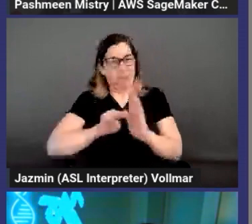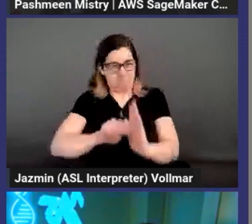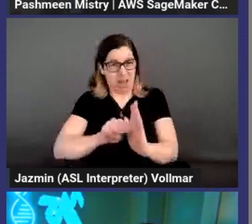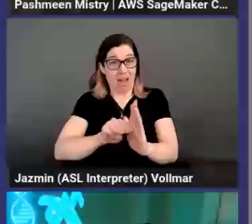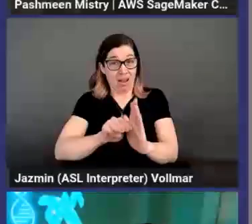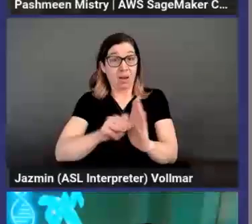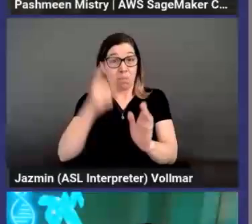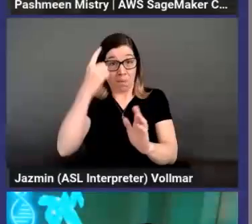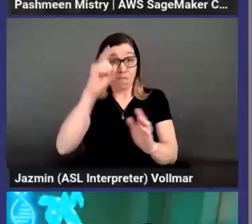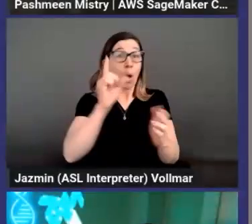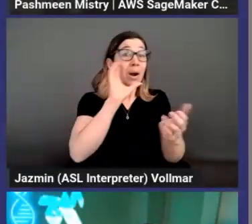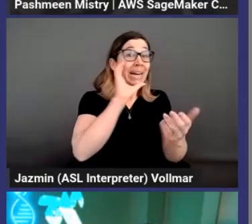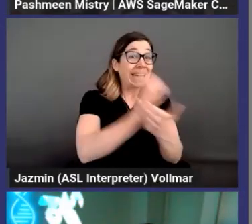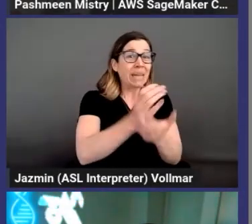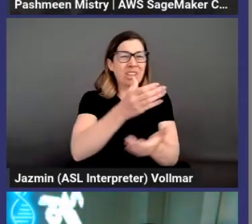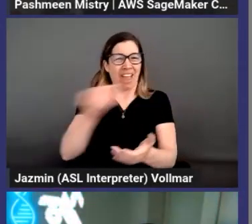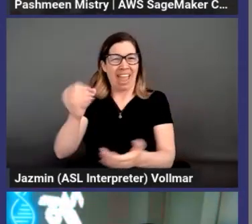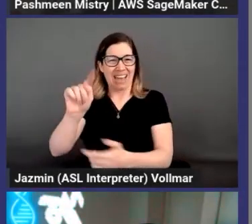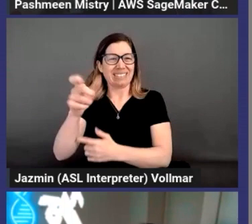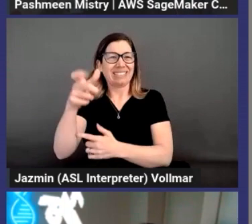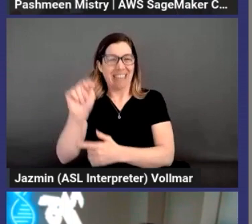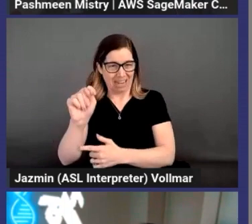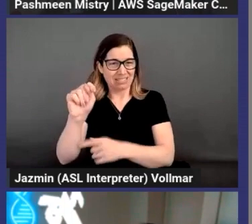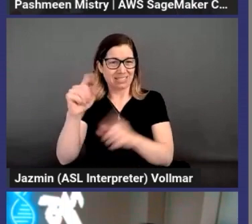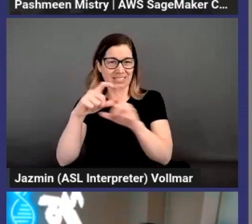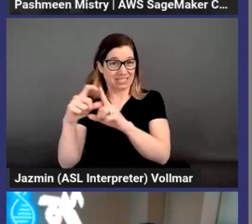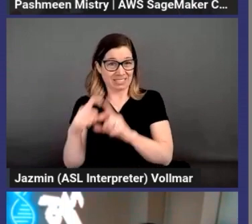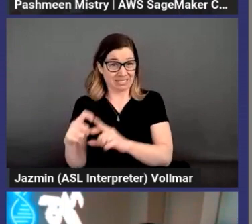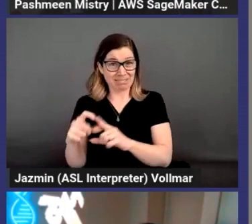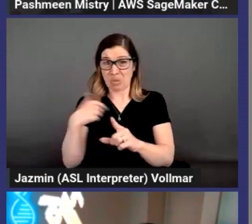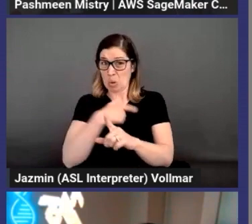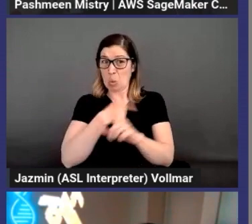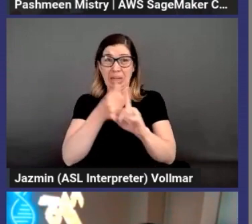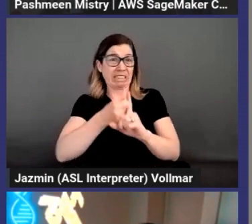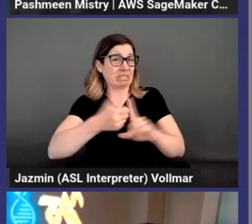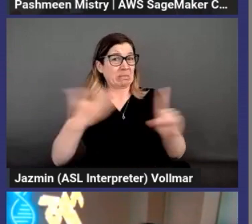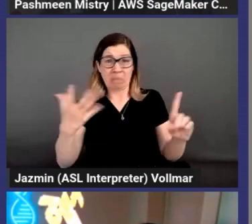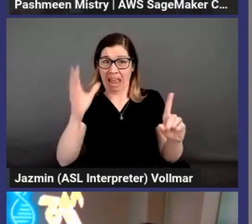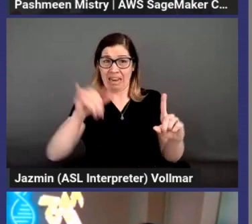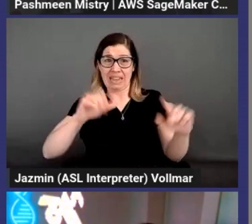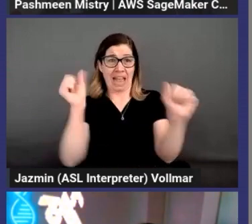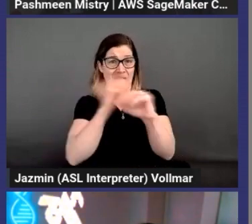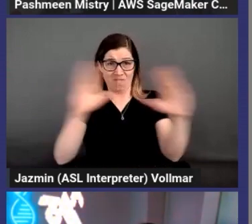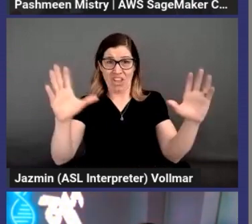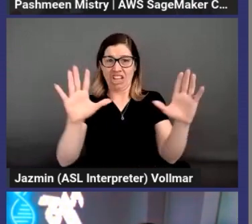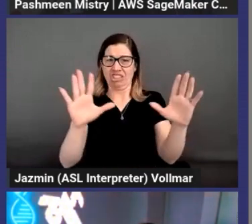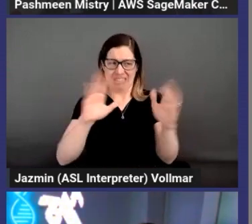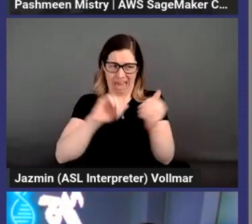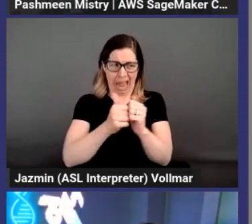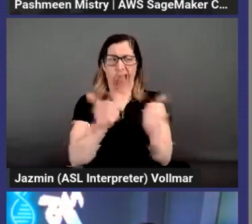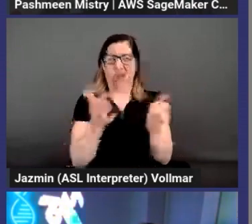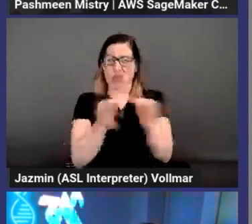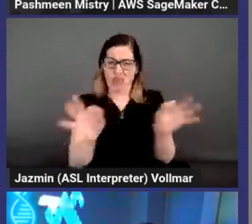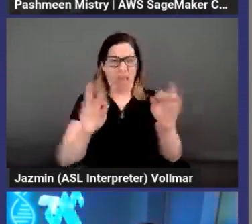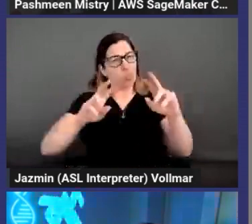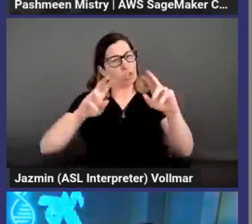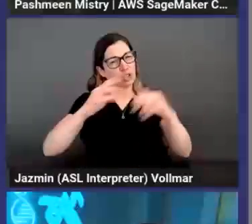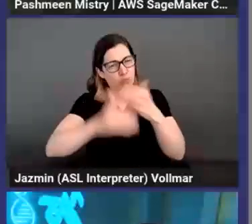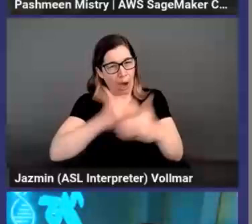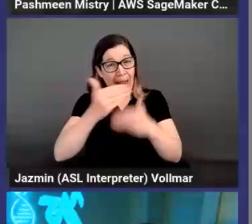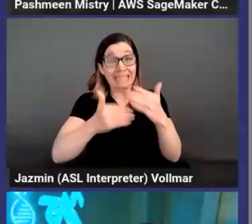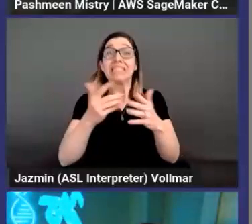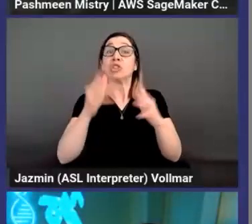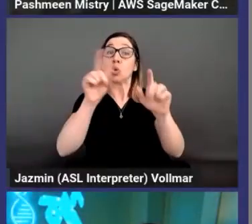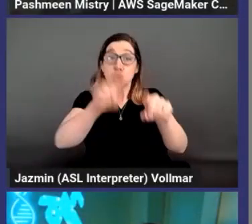as for text. Right, so we've expanded and made computer vision and natural language processing ability for you to create custom